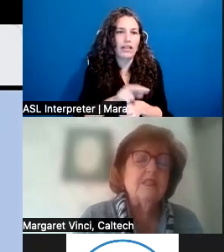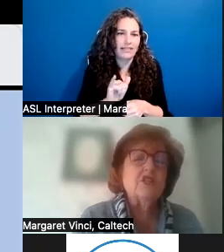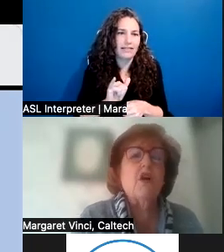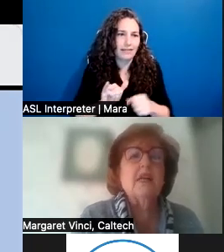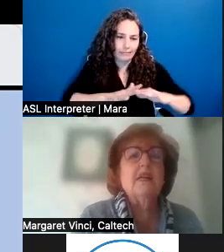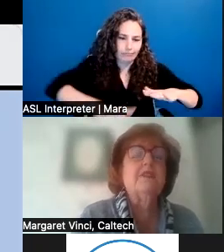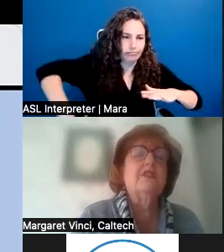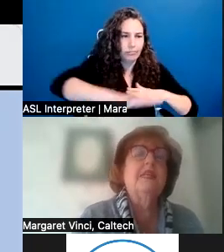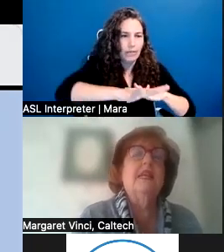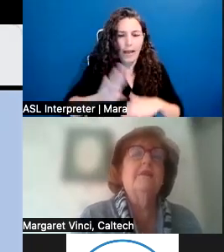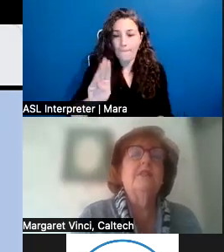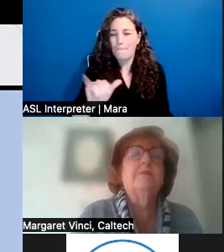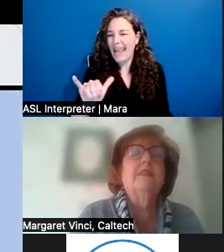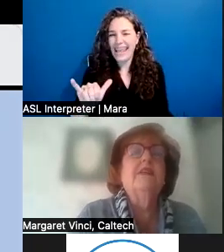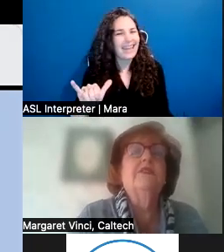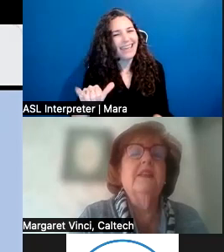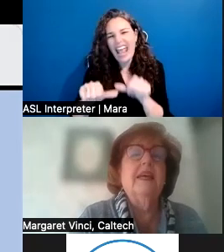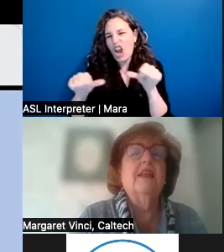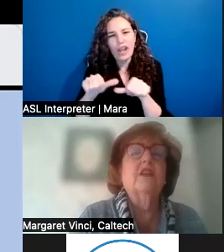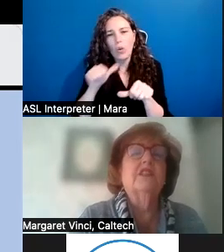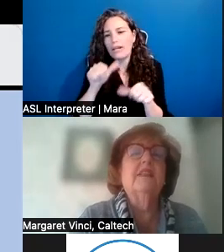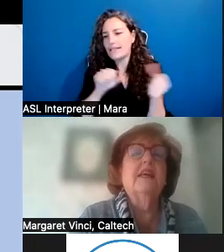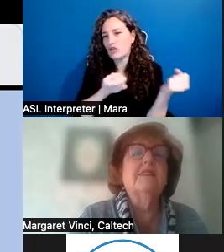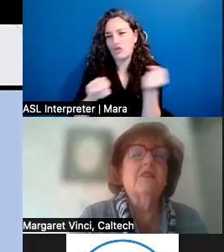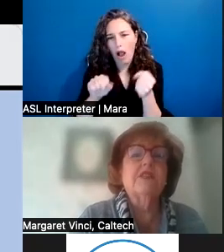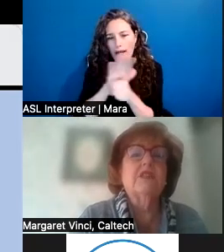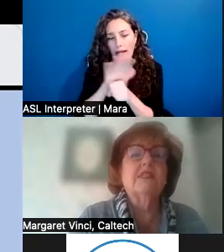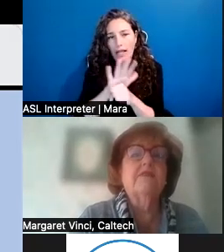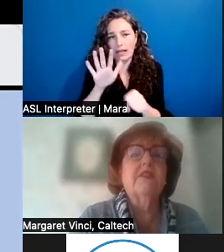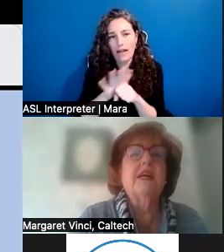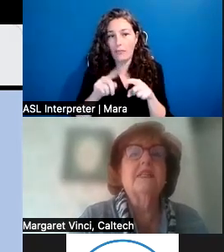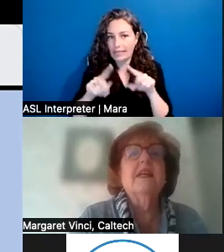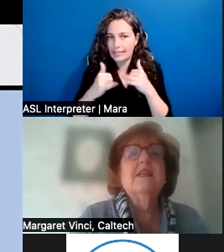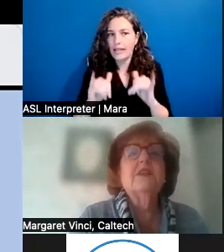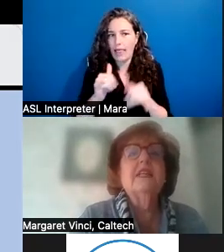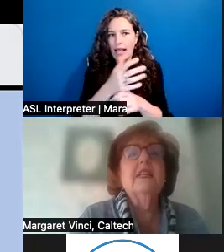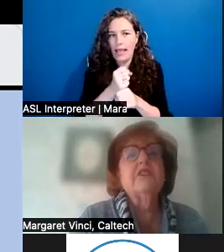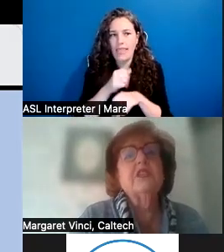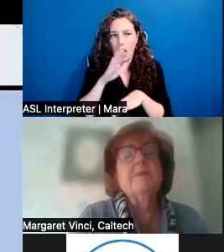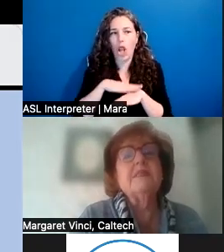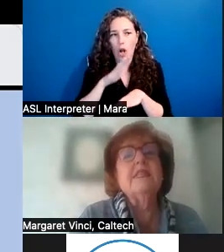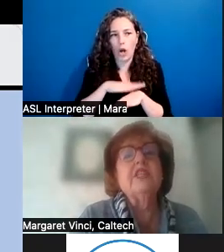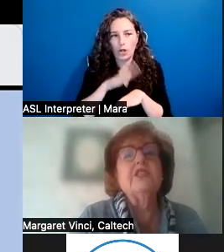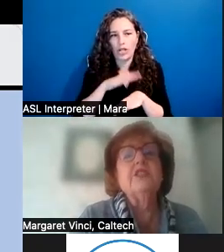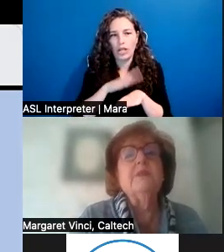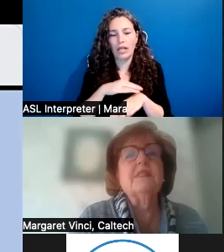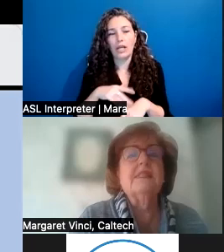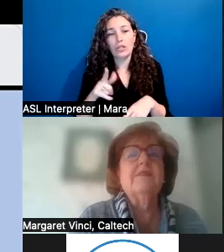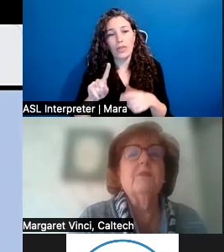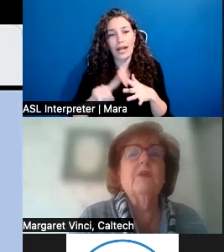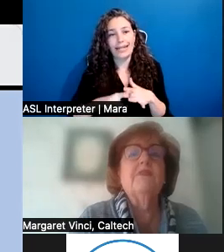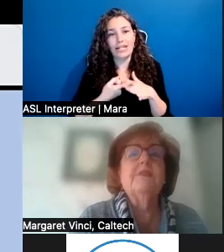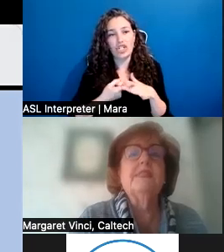it wasn't strong enough to do any damage, but they do get that alert, and that is the threshold set for that. So the initial message issued was